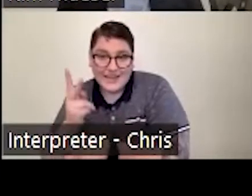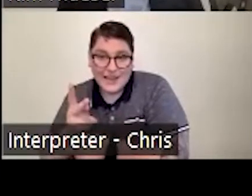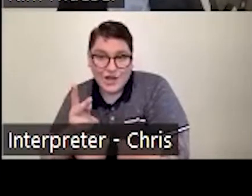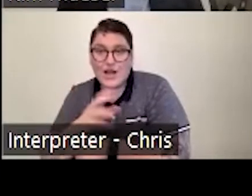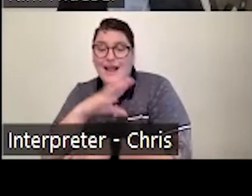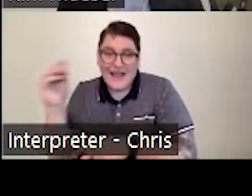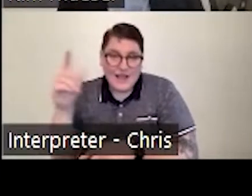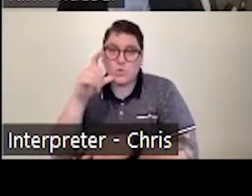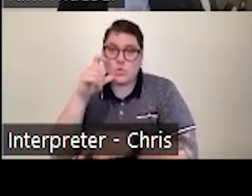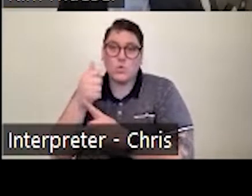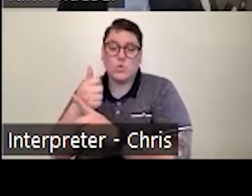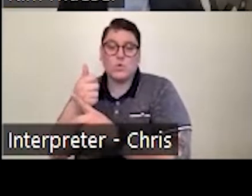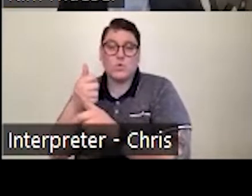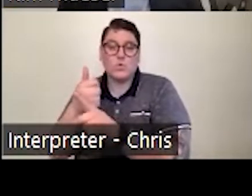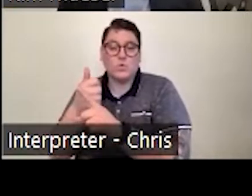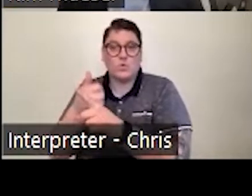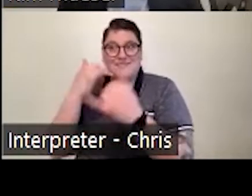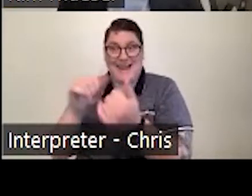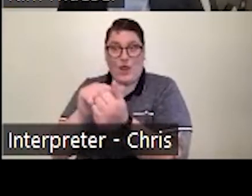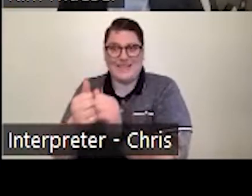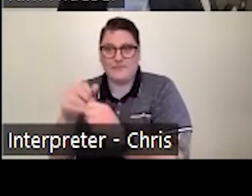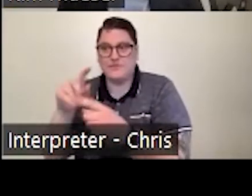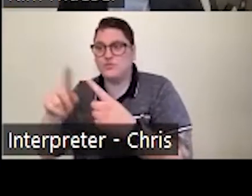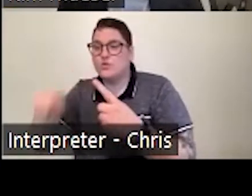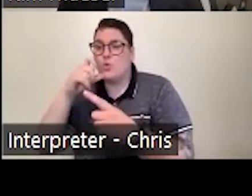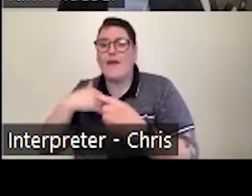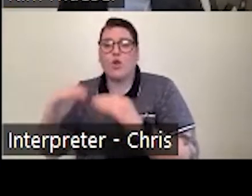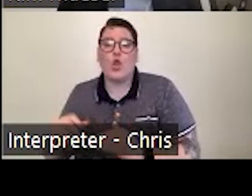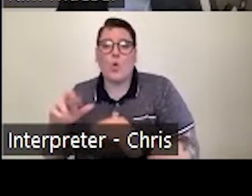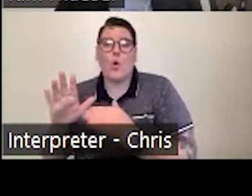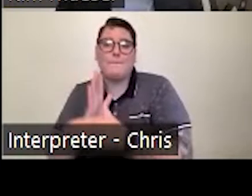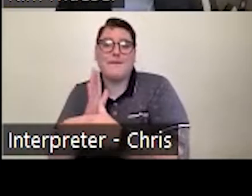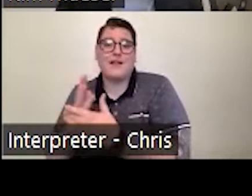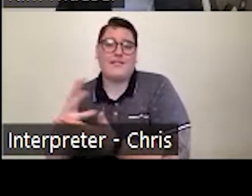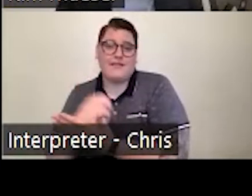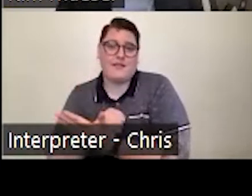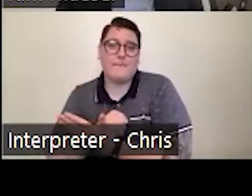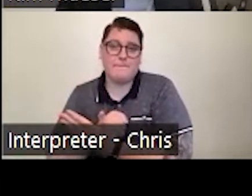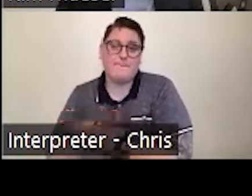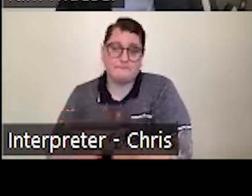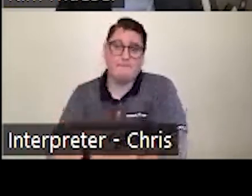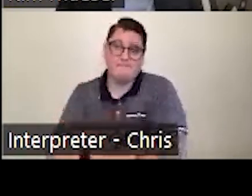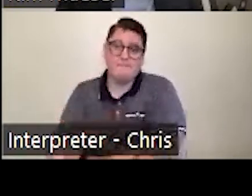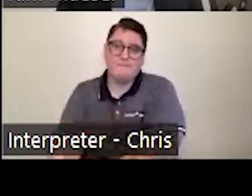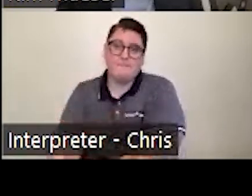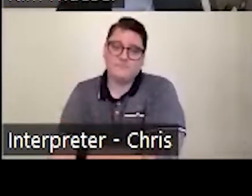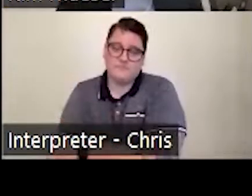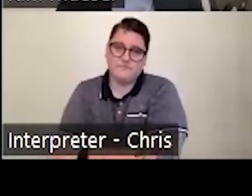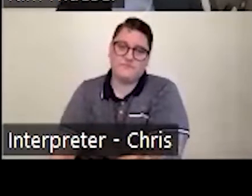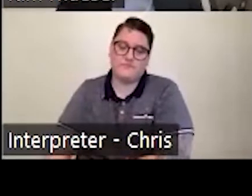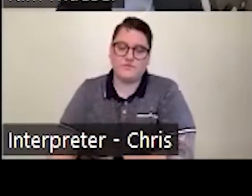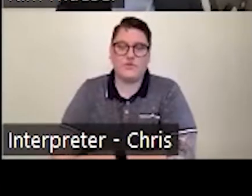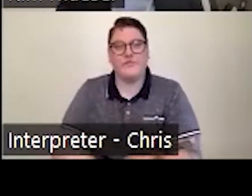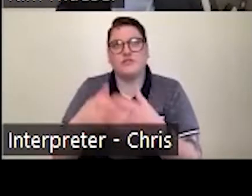being adapted for people in lower and middle income countries. So I think that there is a lot of